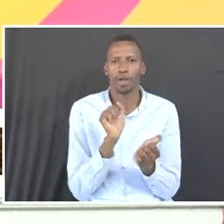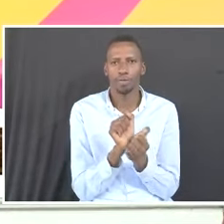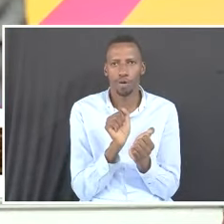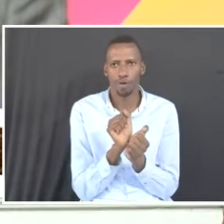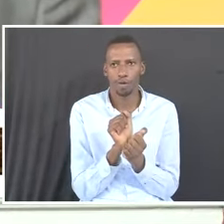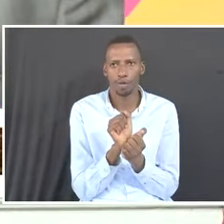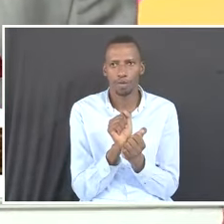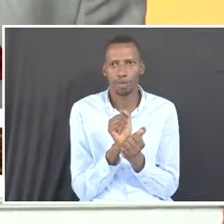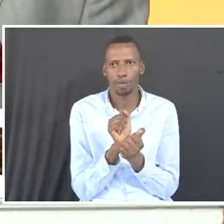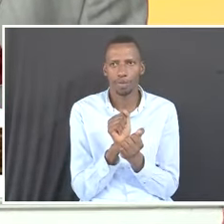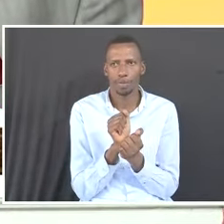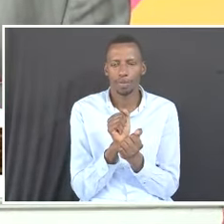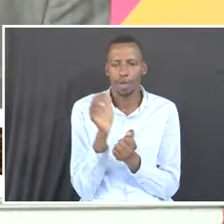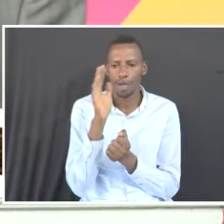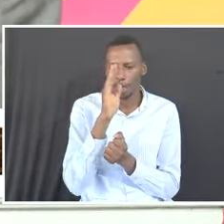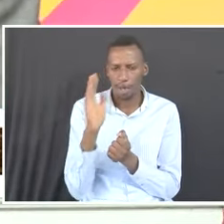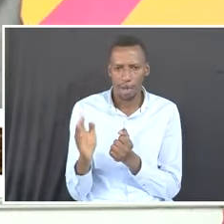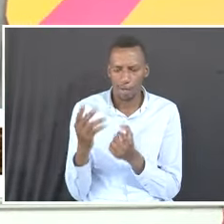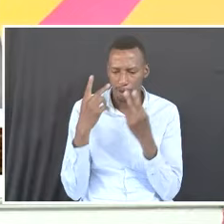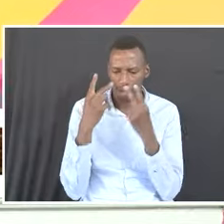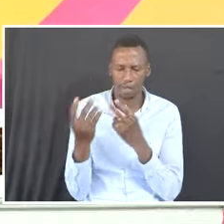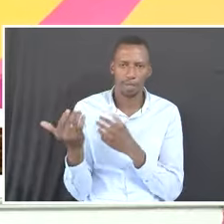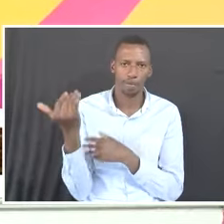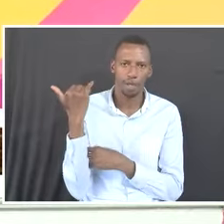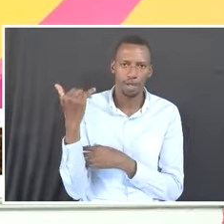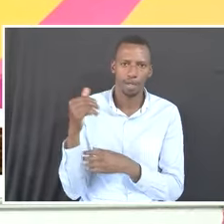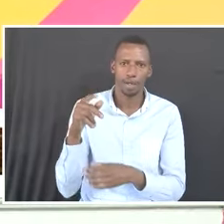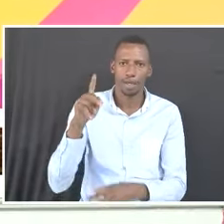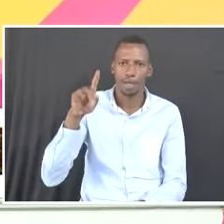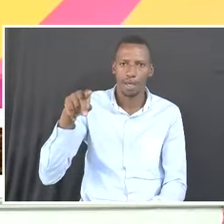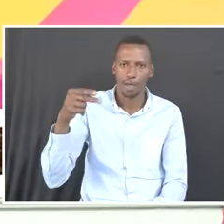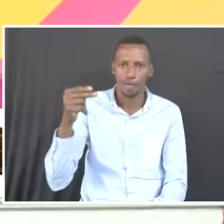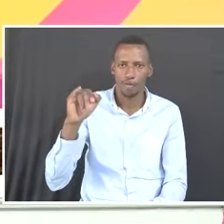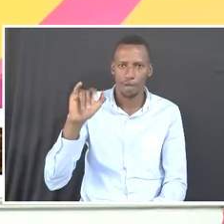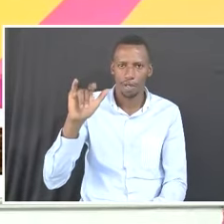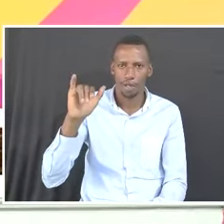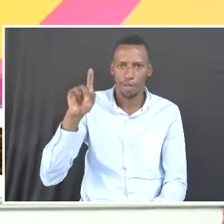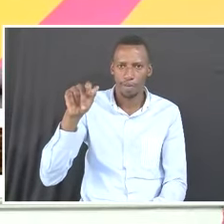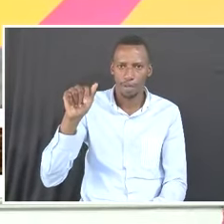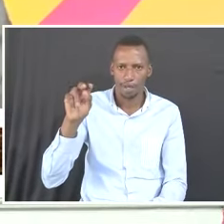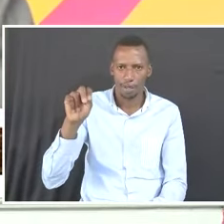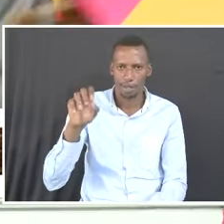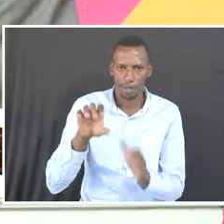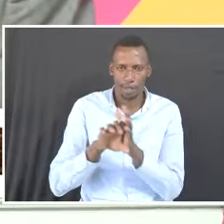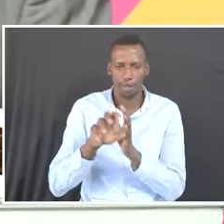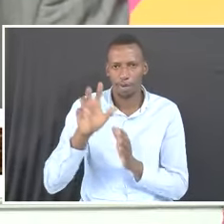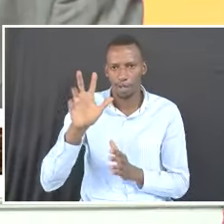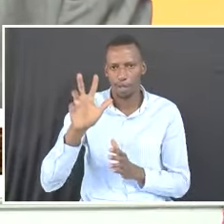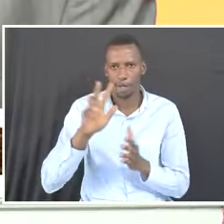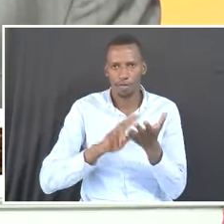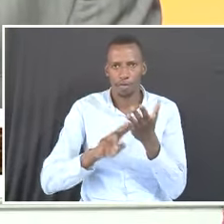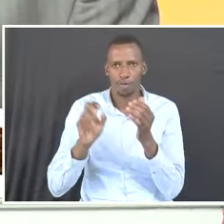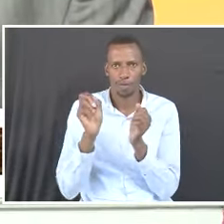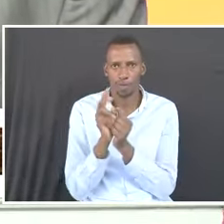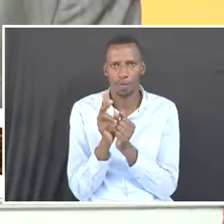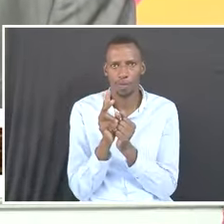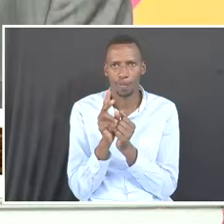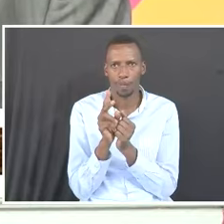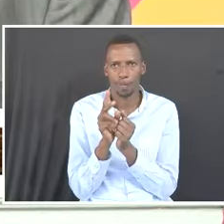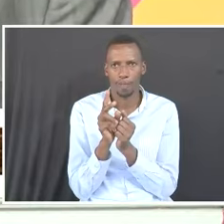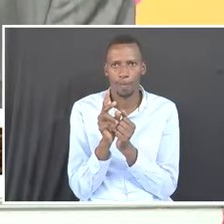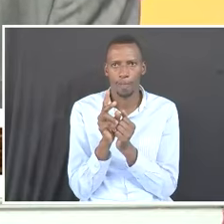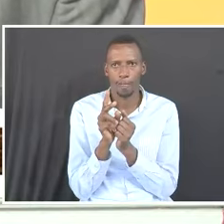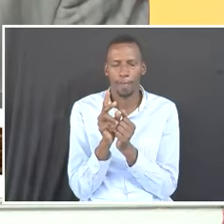his never looking behind determination, says in Philippians 3, beginning verse 12, note that I have already